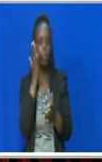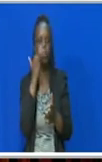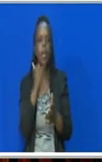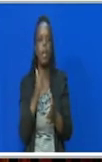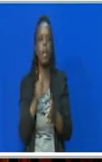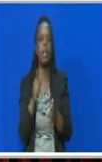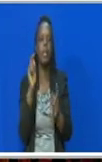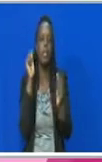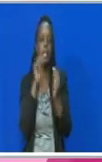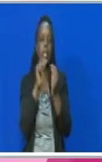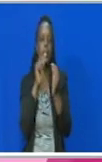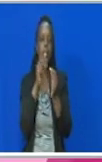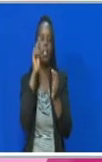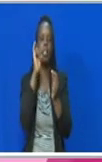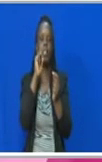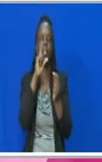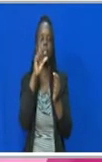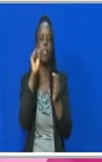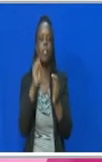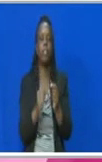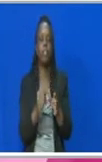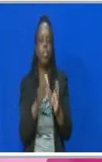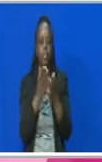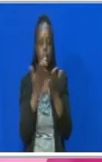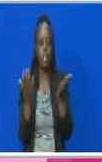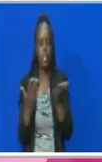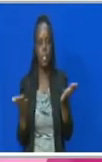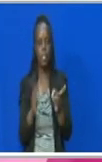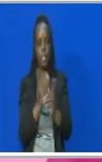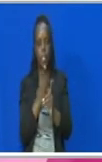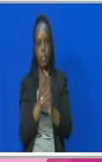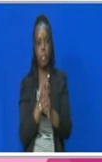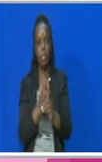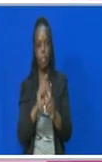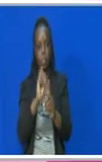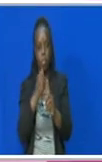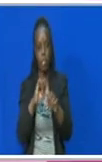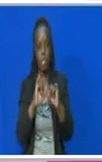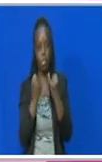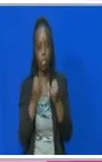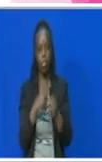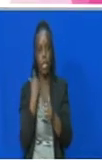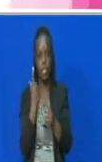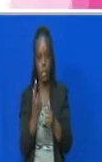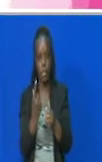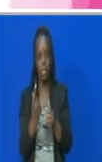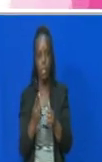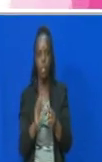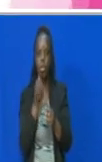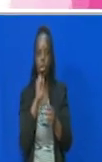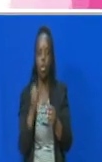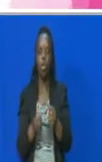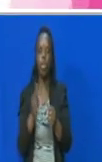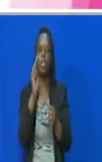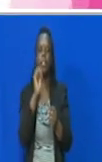nails or iron sheets look different from the new ones? Old iron